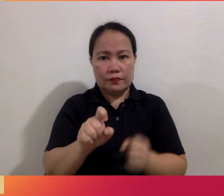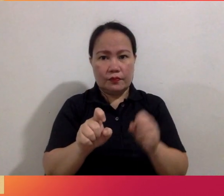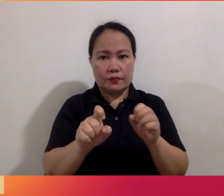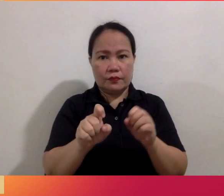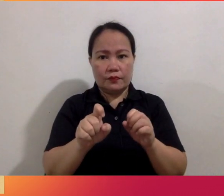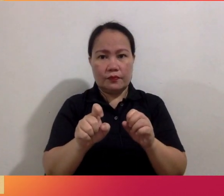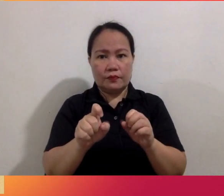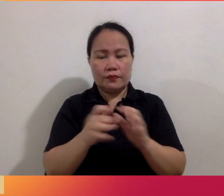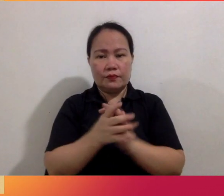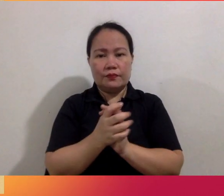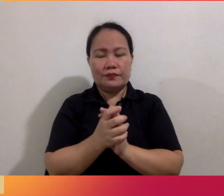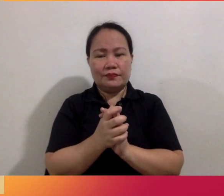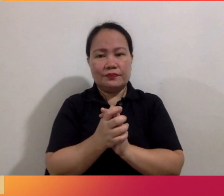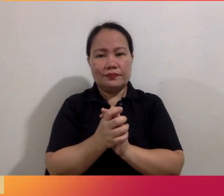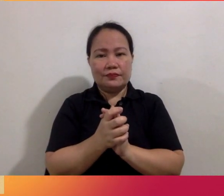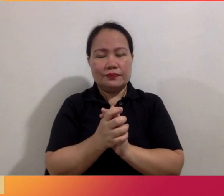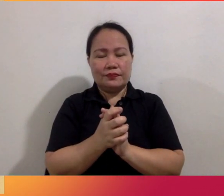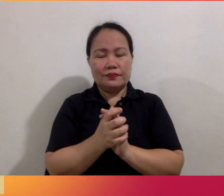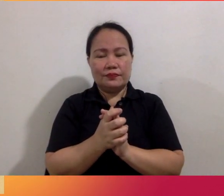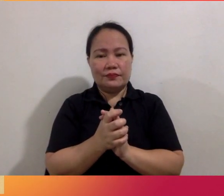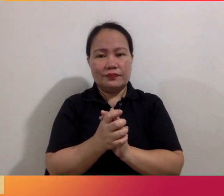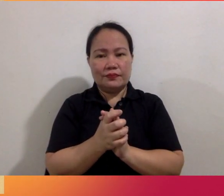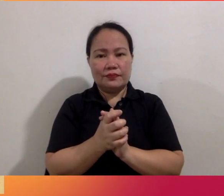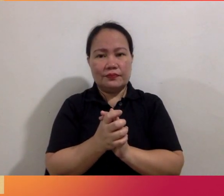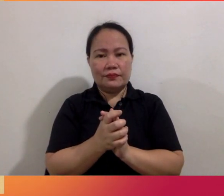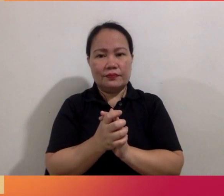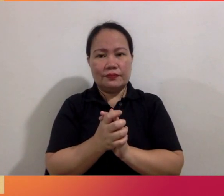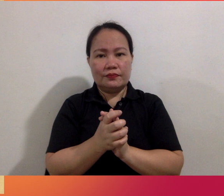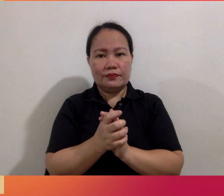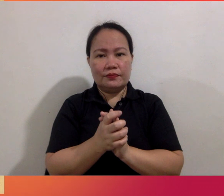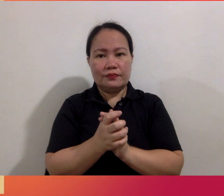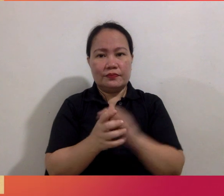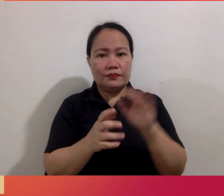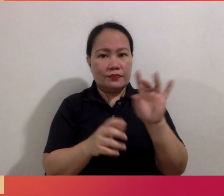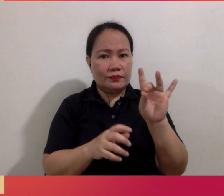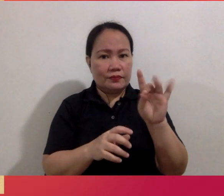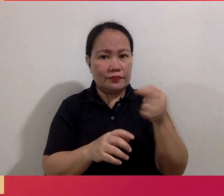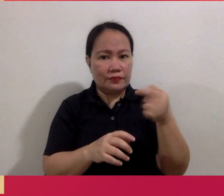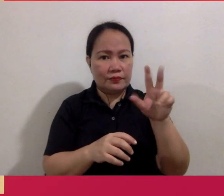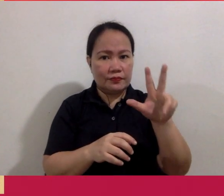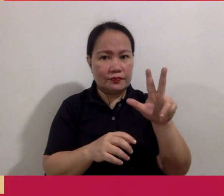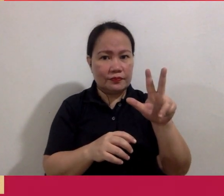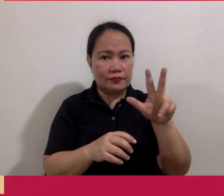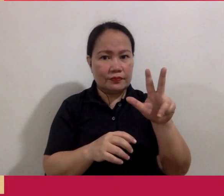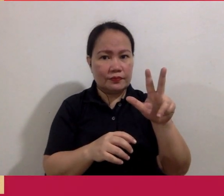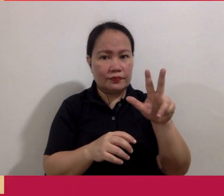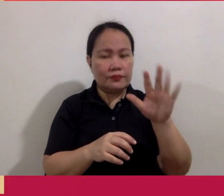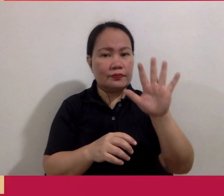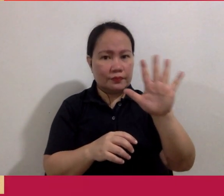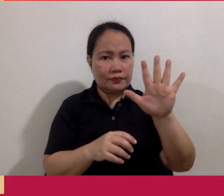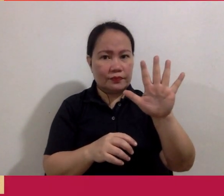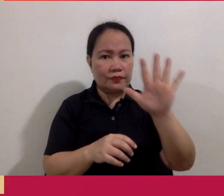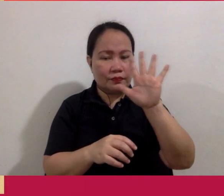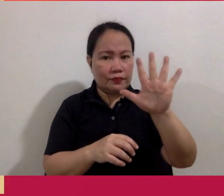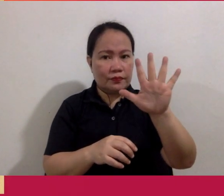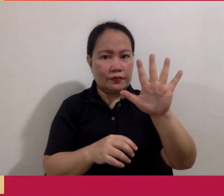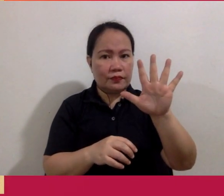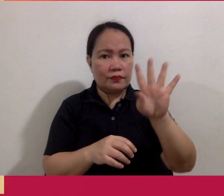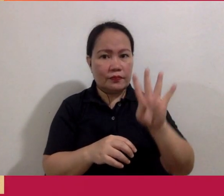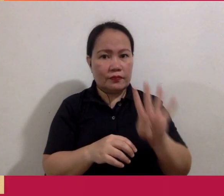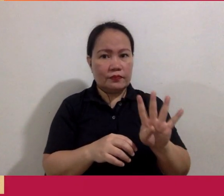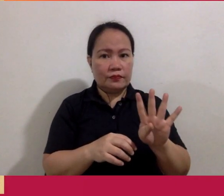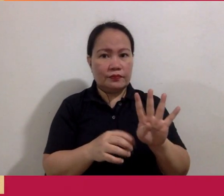over 8 plus 8 minus 3 over 4 is equal to 2. So yung 8 minus 3 natin, that is